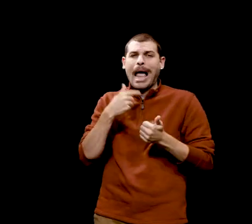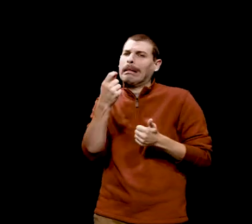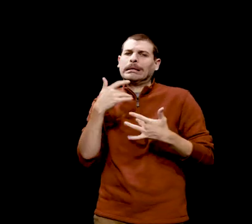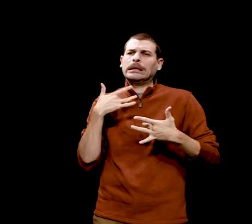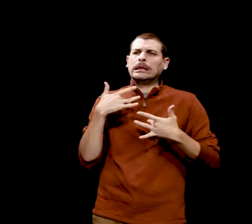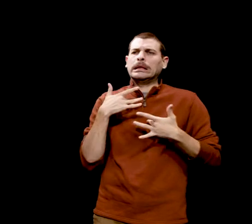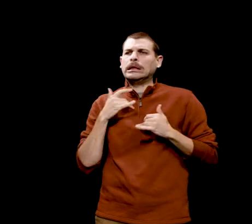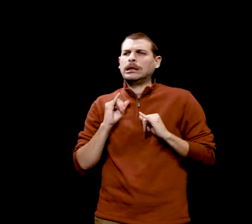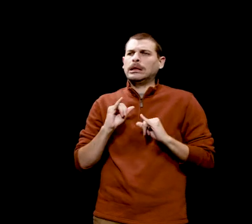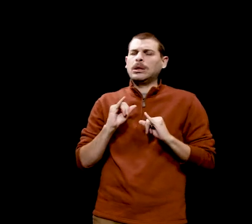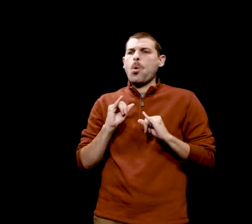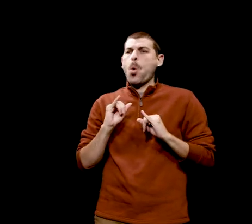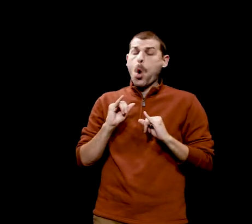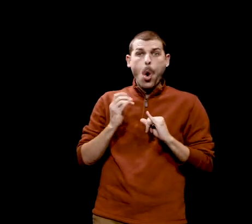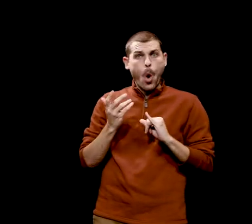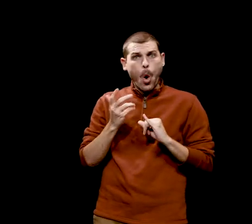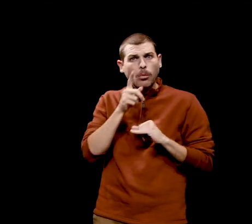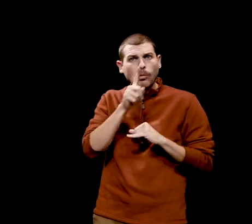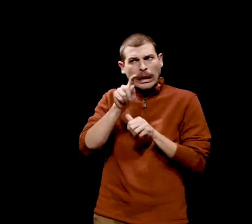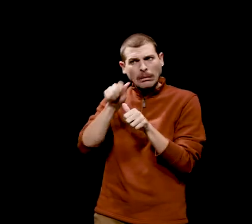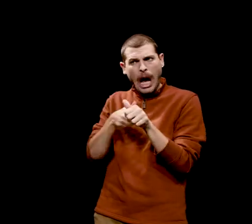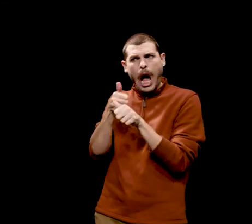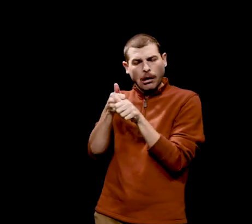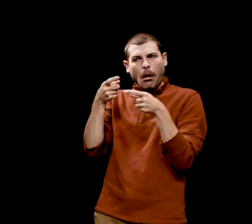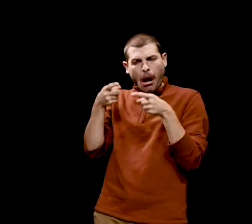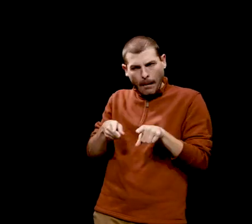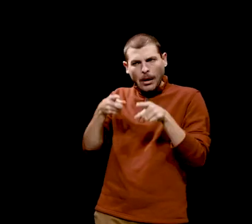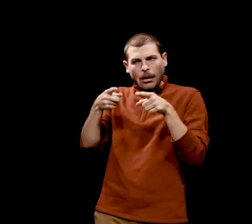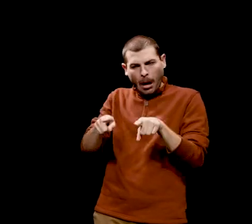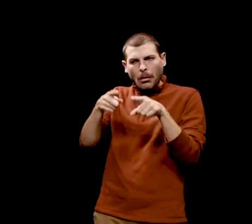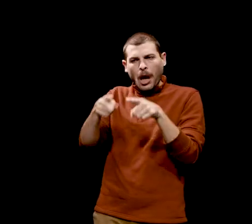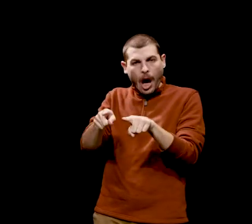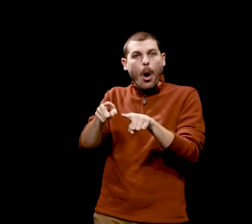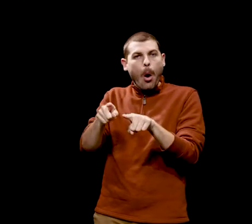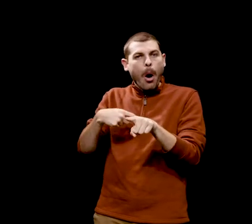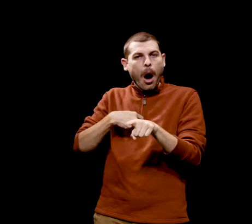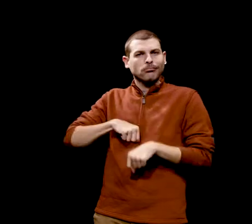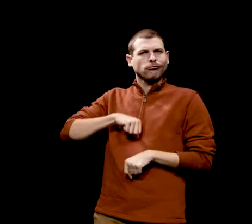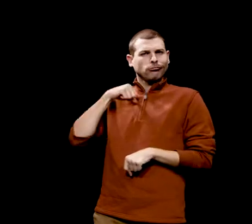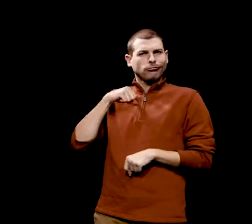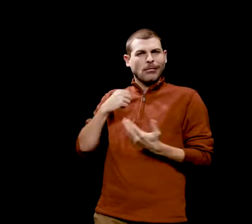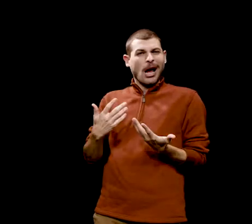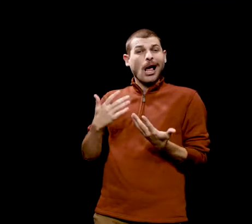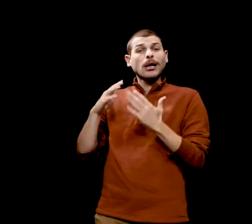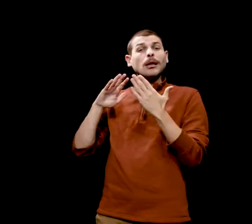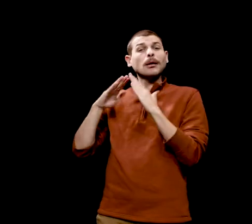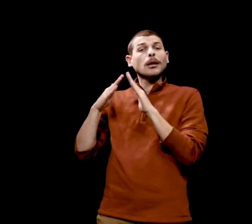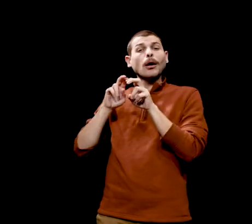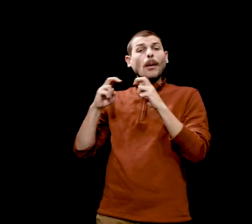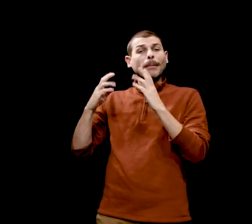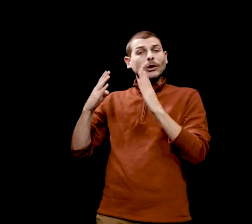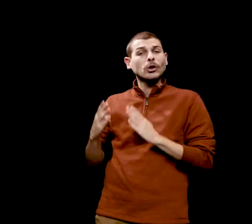it, the strategies behind it are sound, and I've partnered with Commissioner Hardesty to not only make that an effective source of